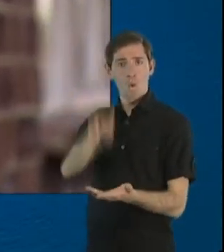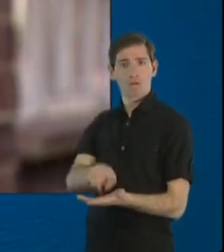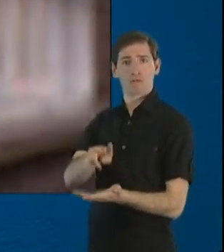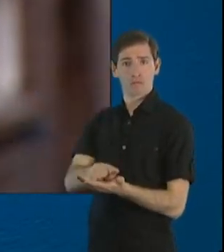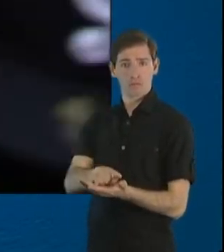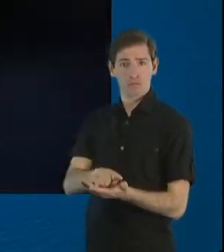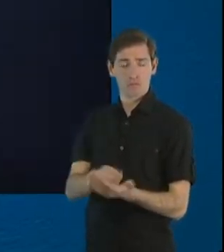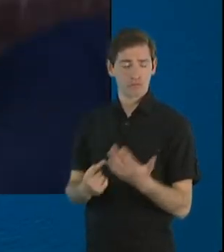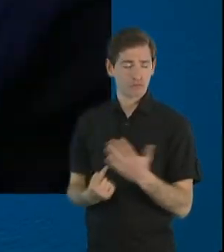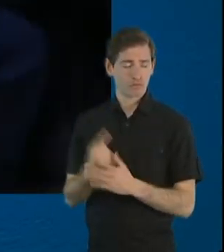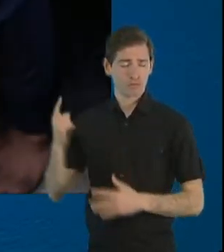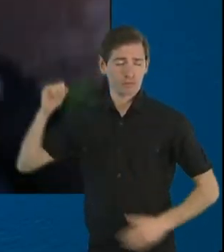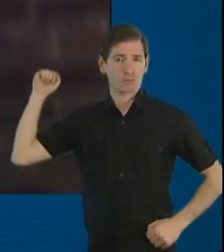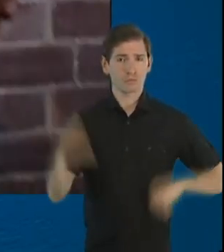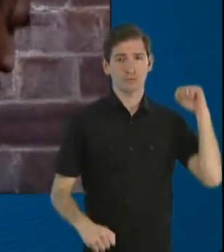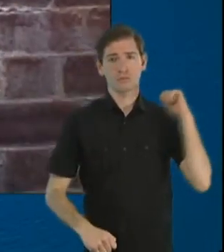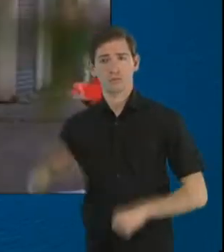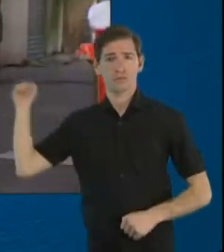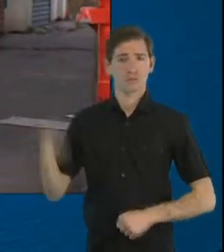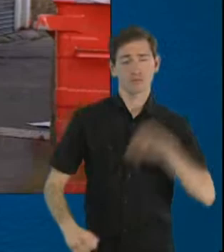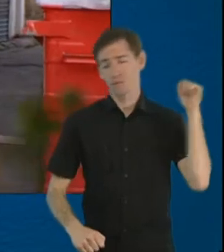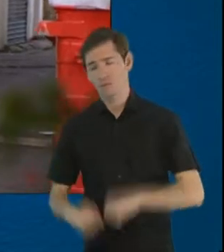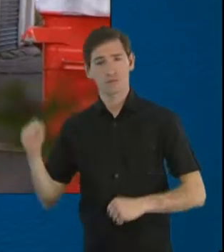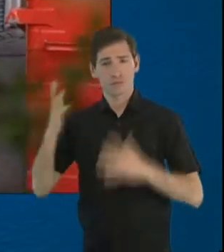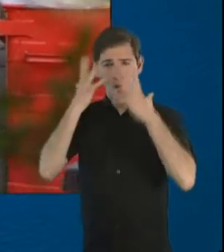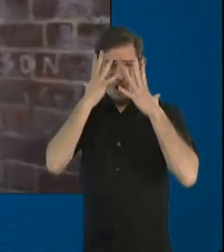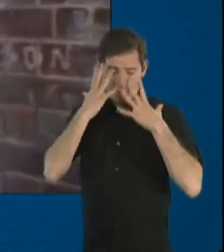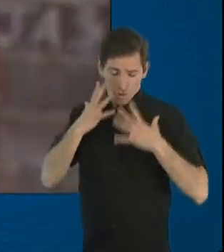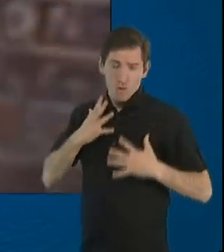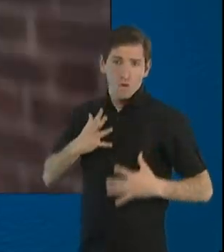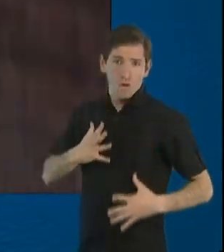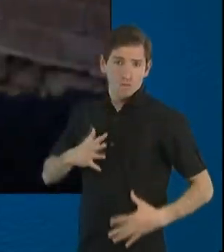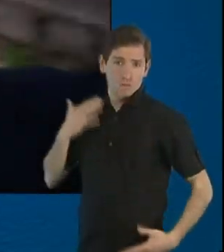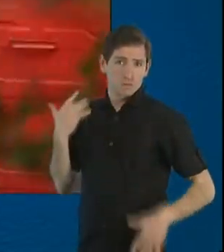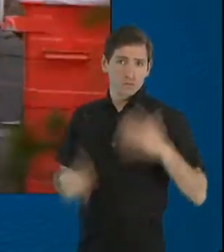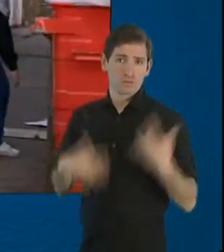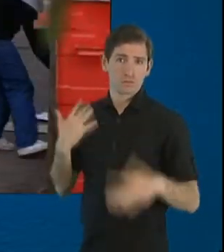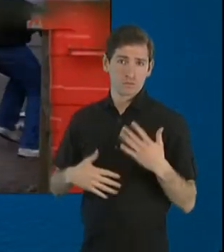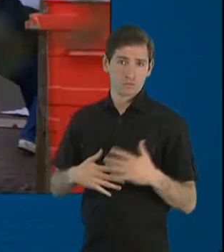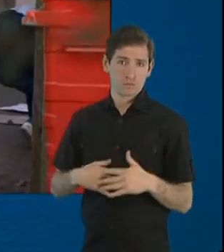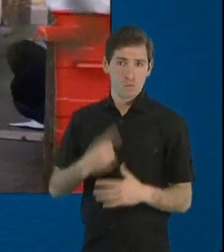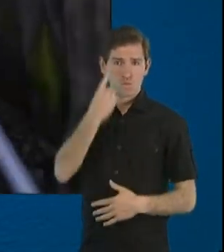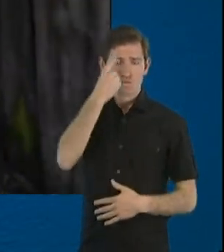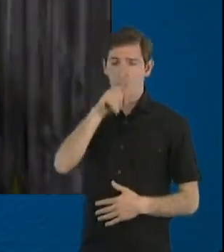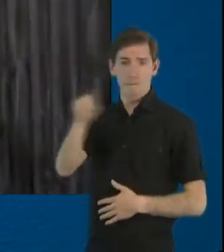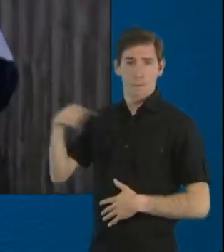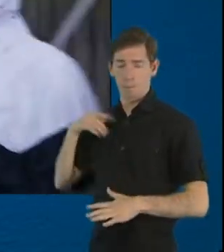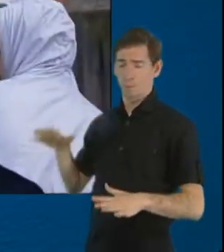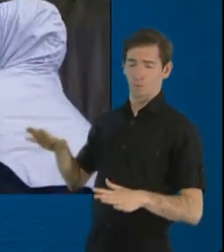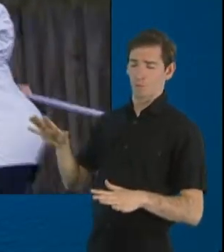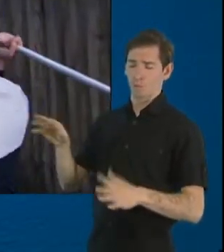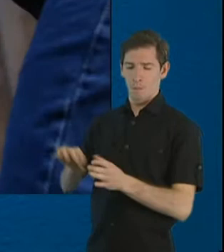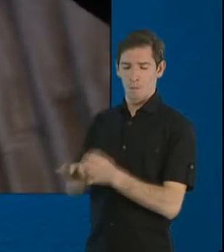They kick my leg, which caused me to fall down, and then they start booting me everywhere. Then one of them picks